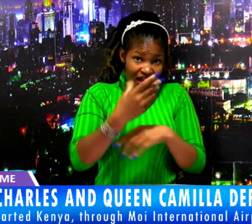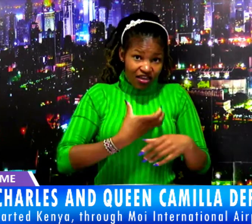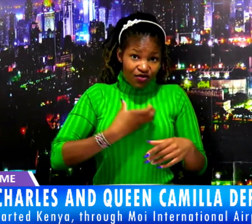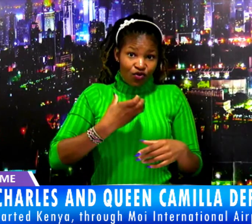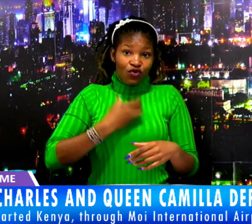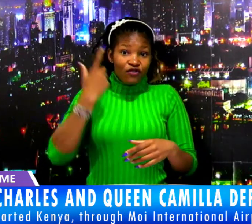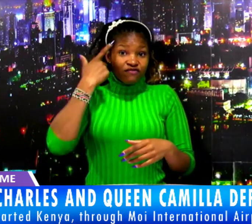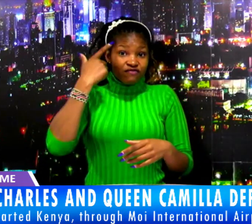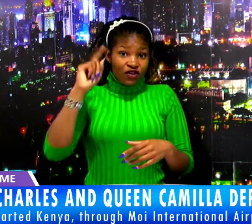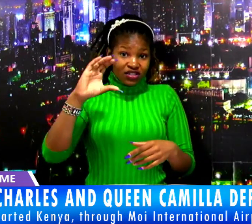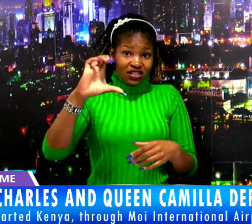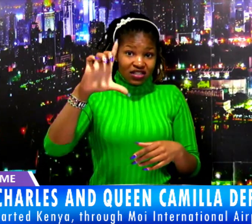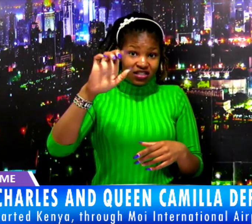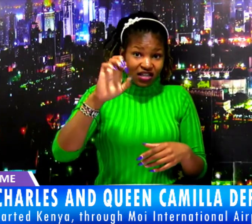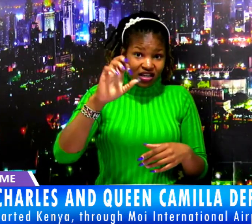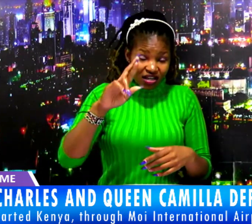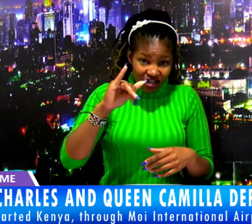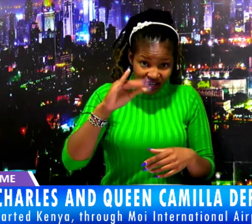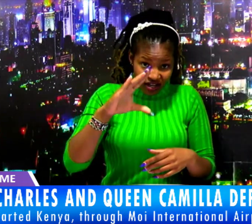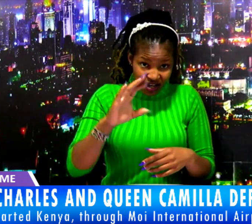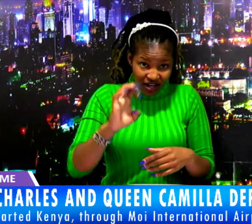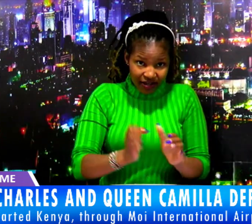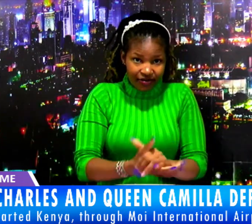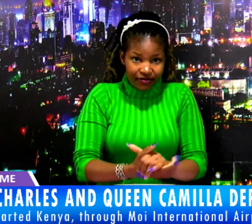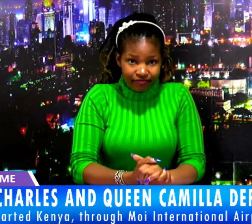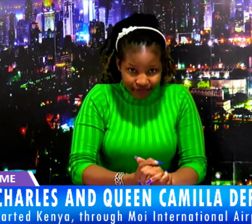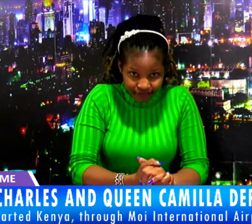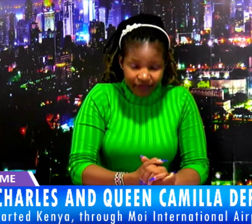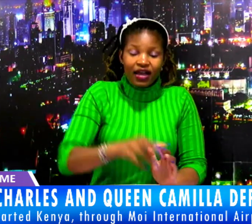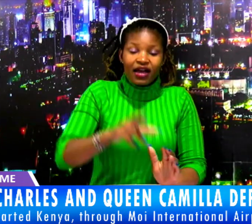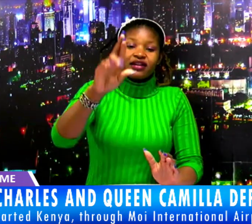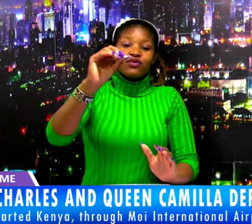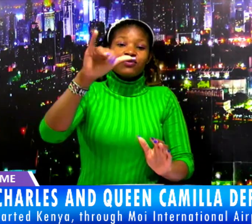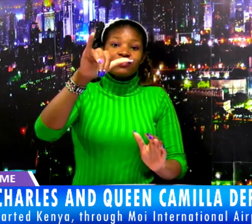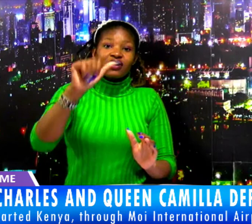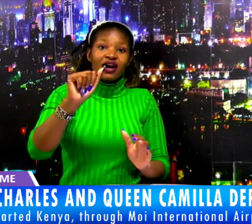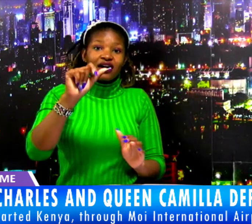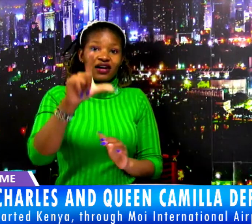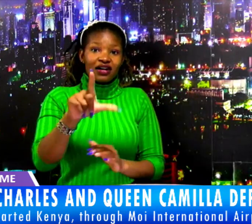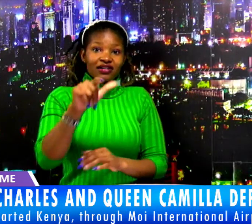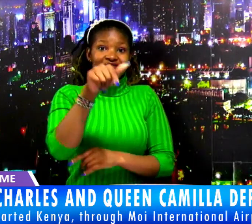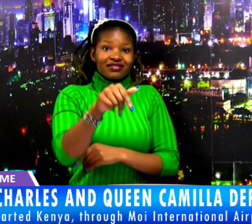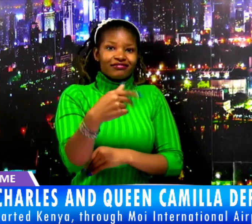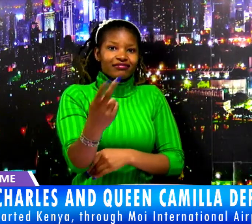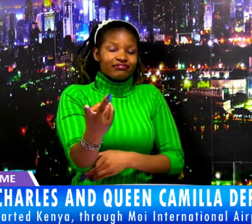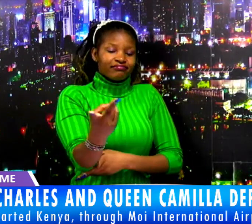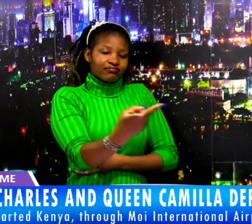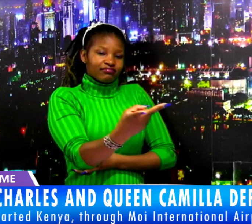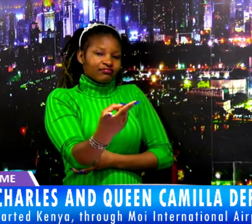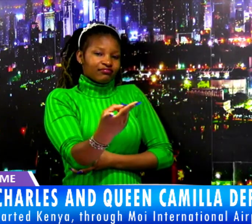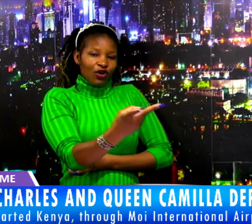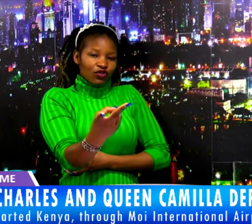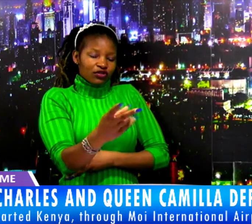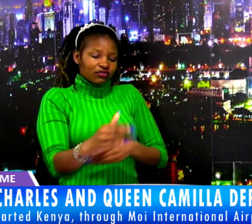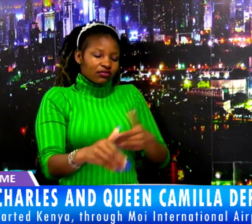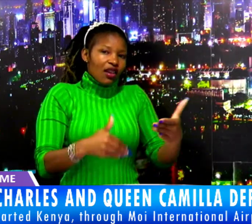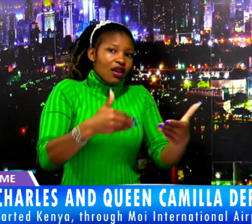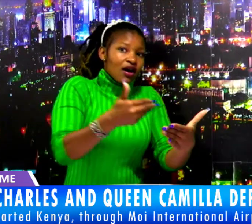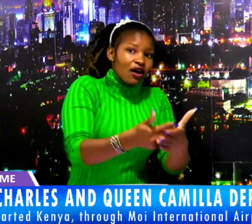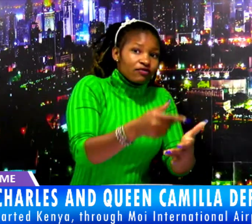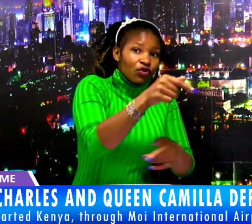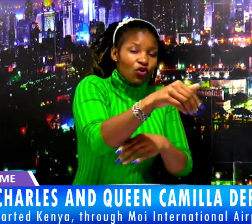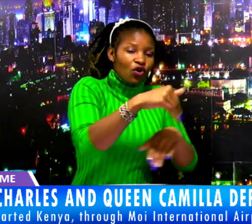of the Coast Interfaith Council of Clerics. The royal